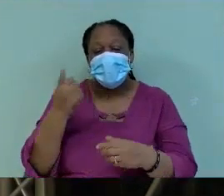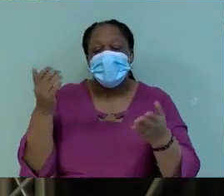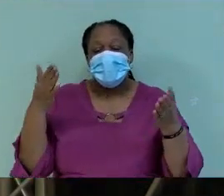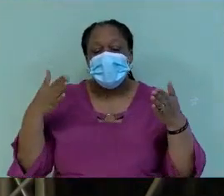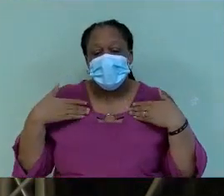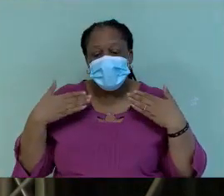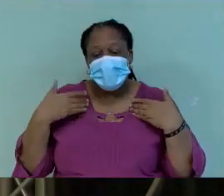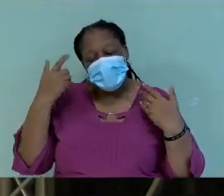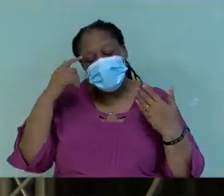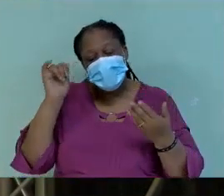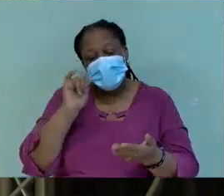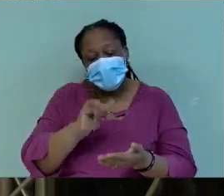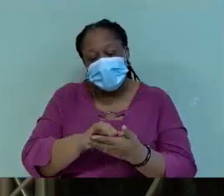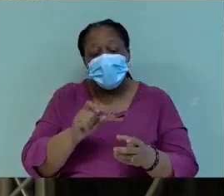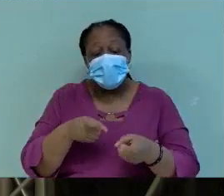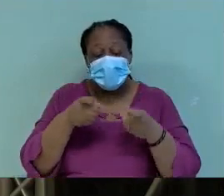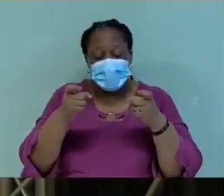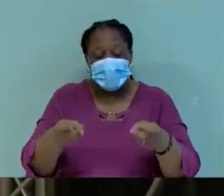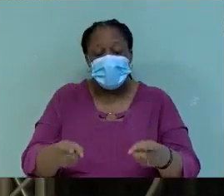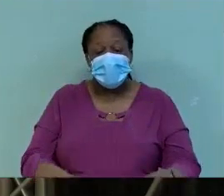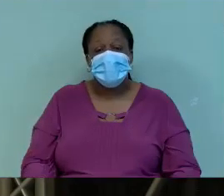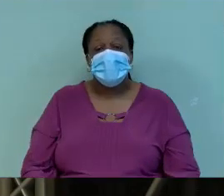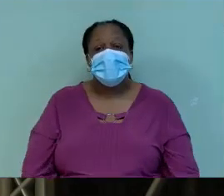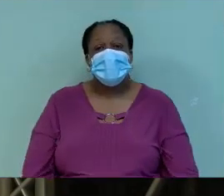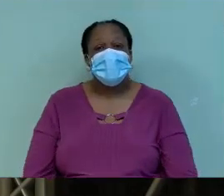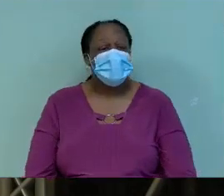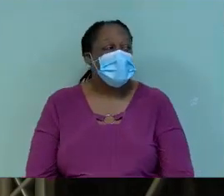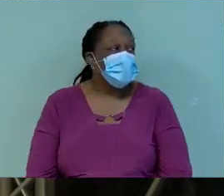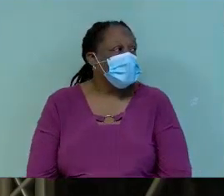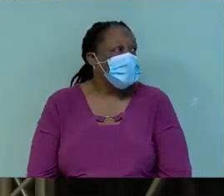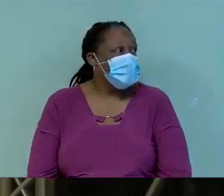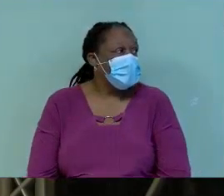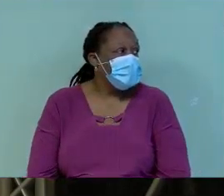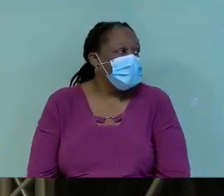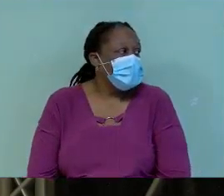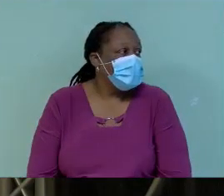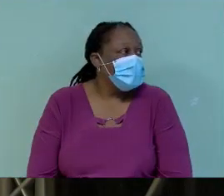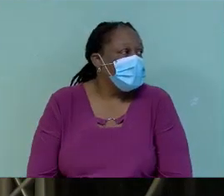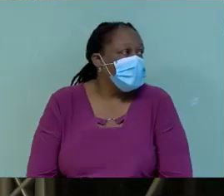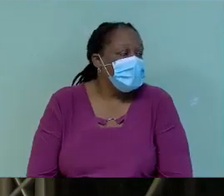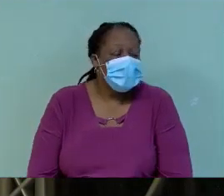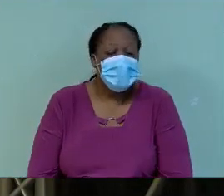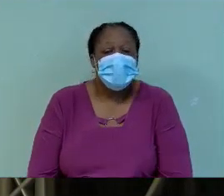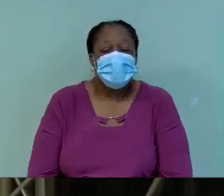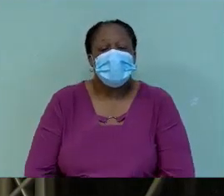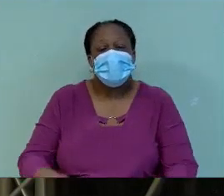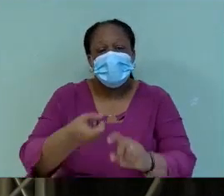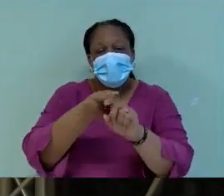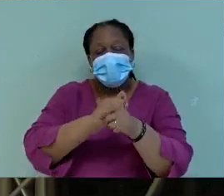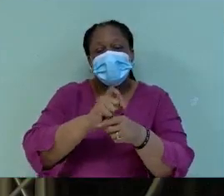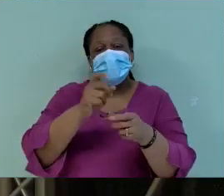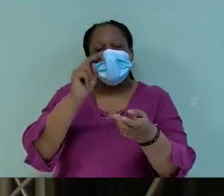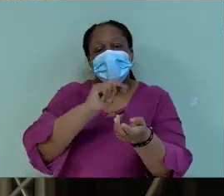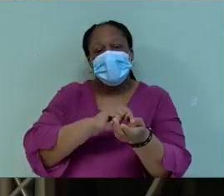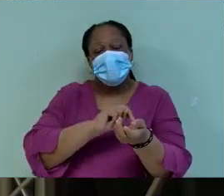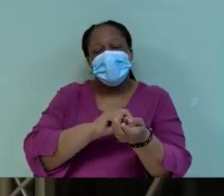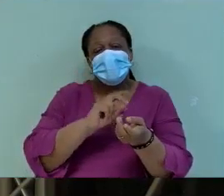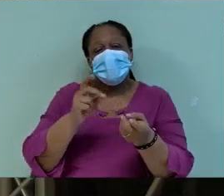success. Yours faithfully, Amorose Francis, Vice President of the St. Kitts Nursing